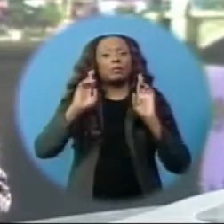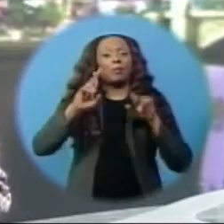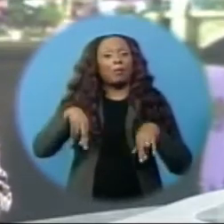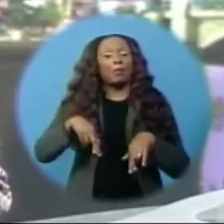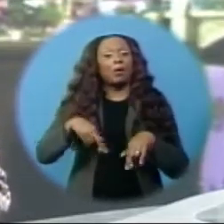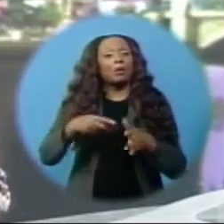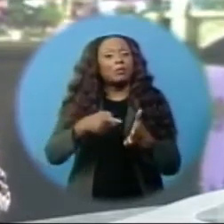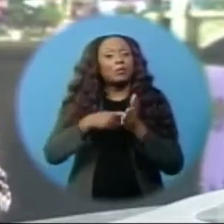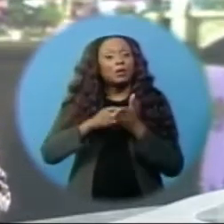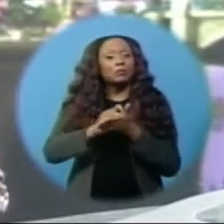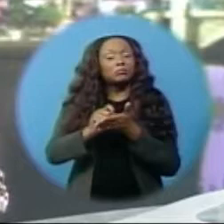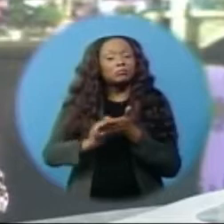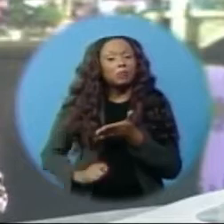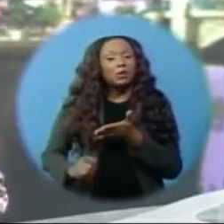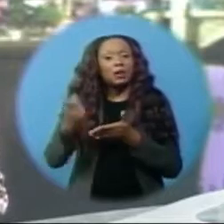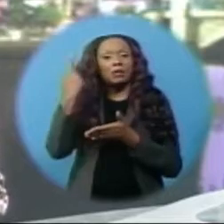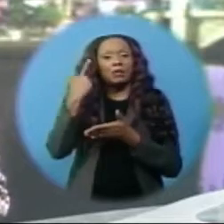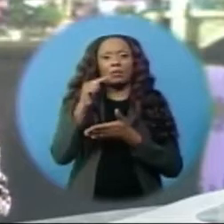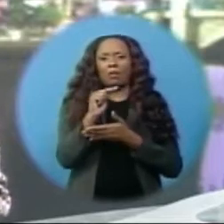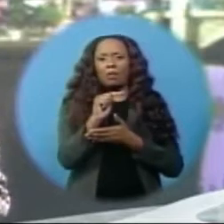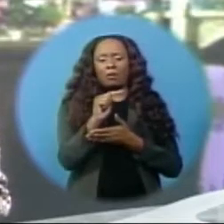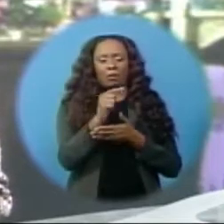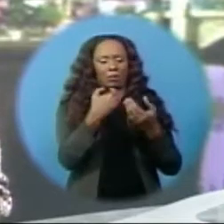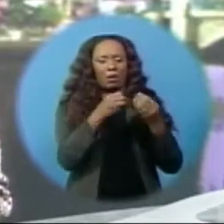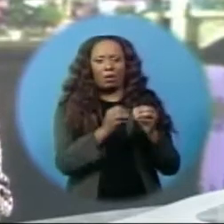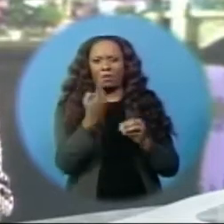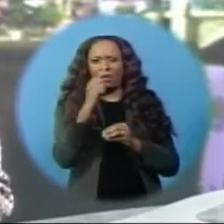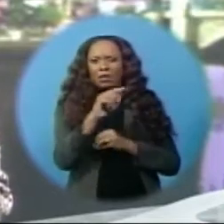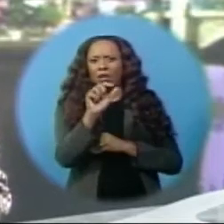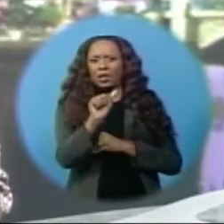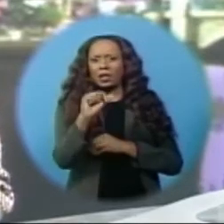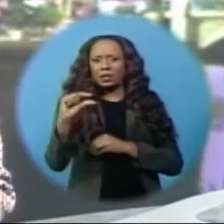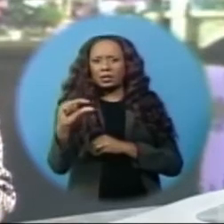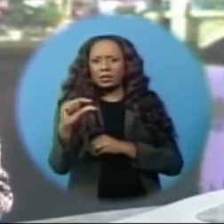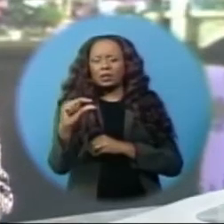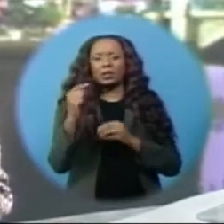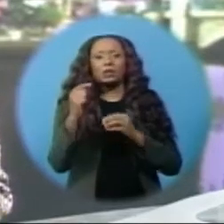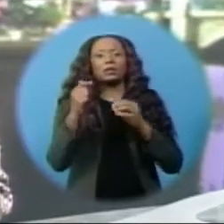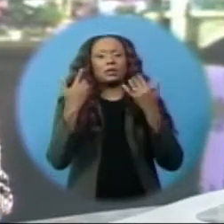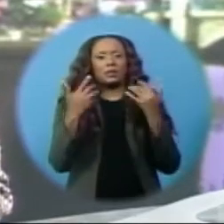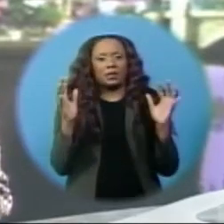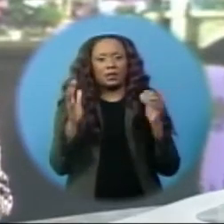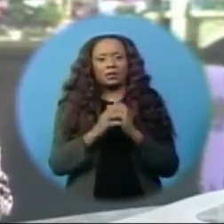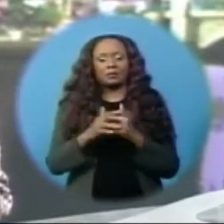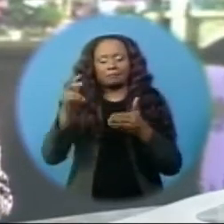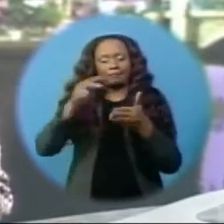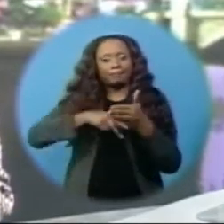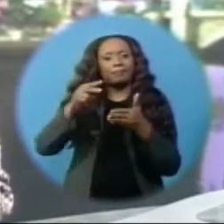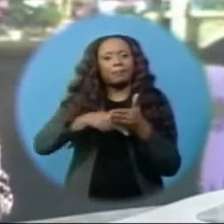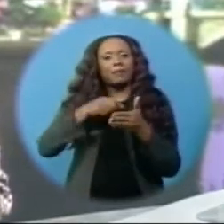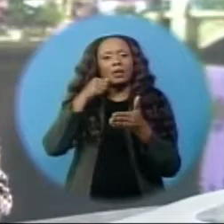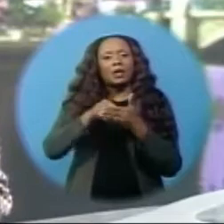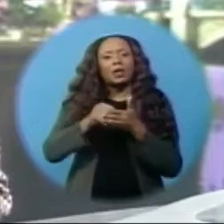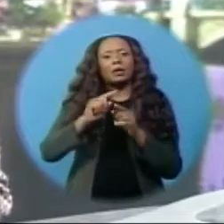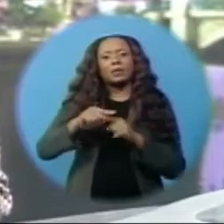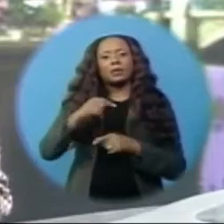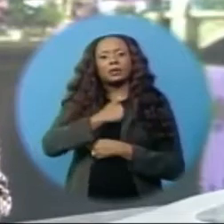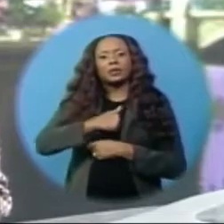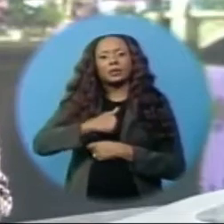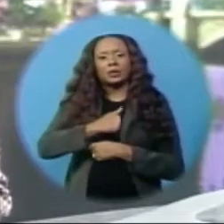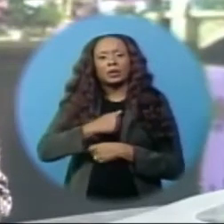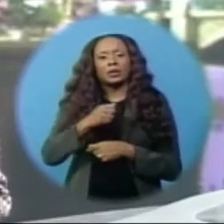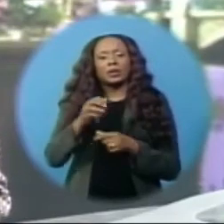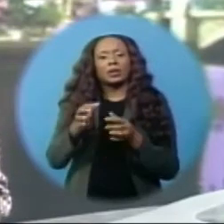that the request to write to the Office of the Attorney General was now completed. He read extracts from the letter while apologizing for the